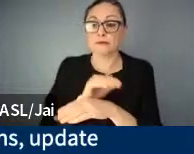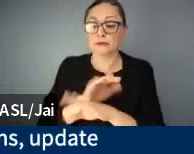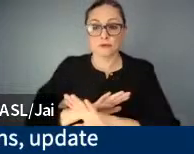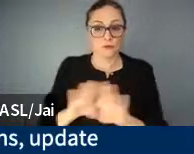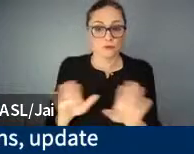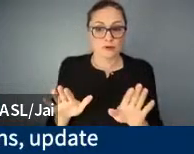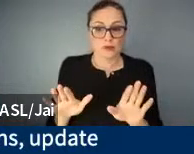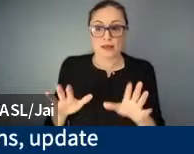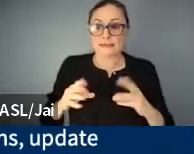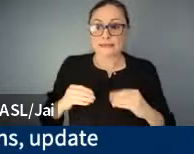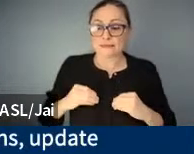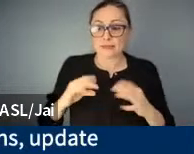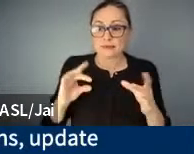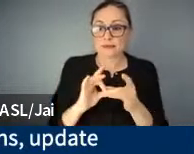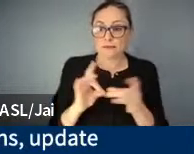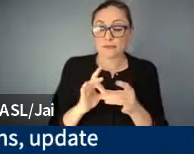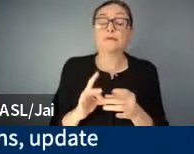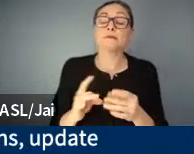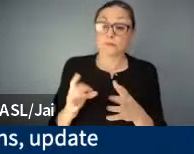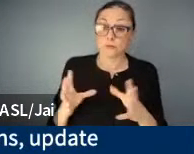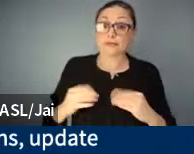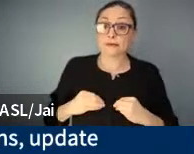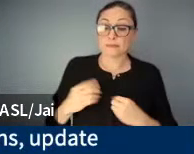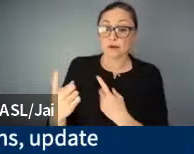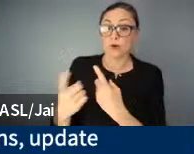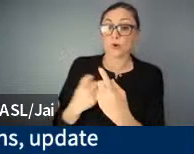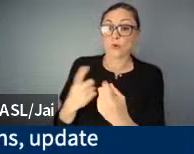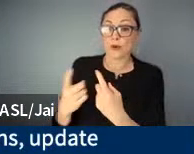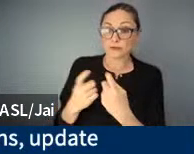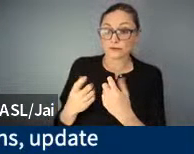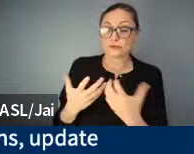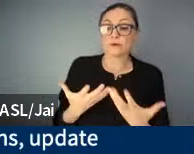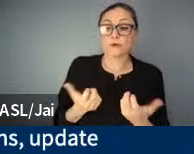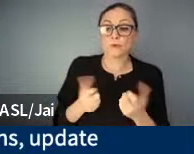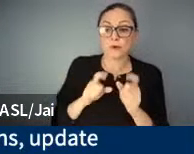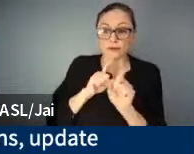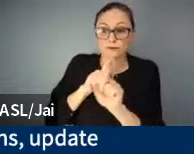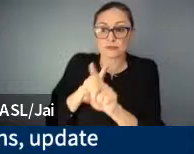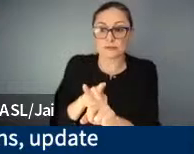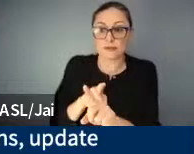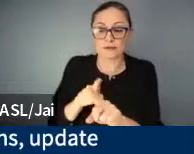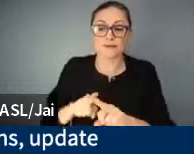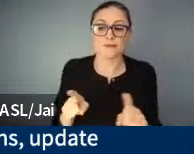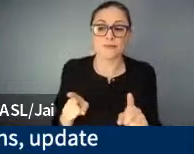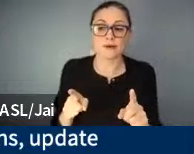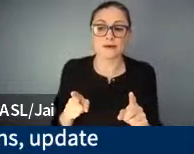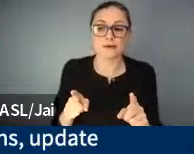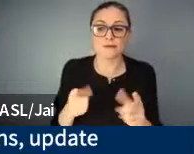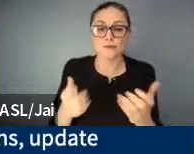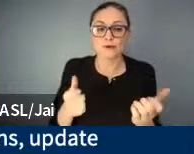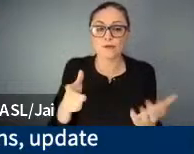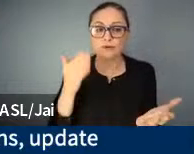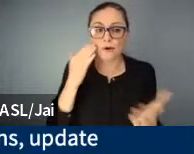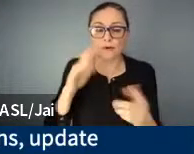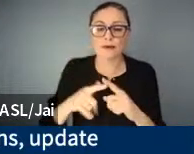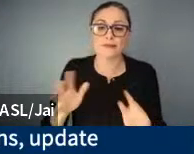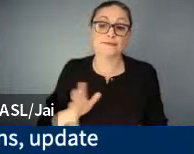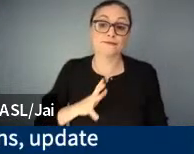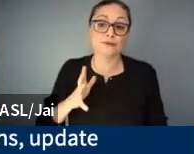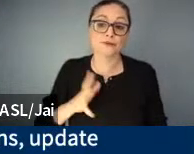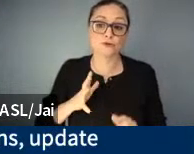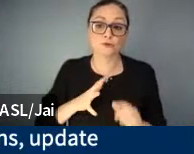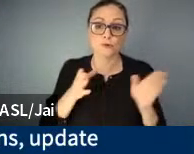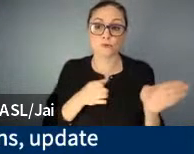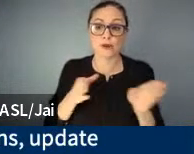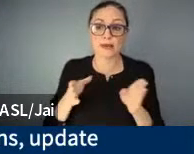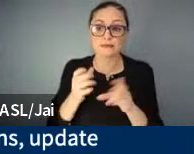taking comments. We are taking your questions and want to respond to them, but we want to make sure you know about the official ways to get